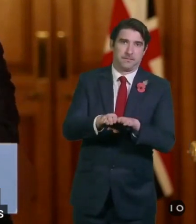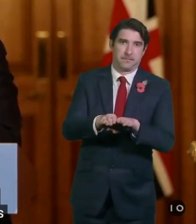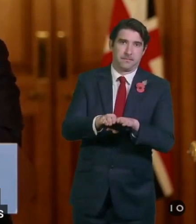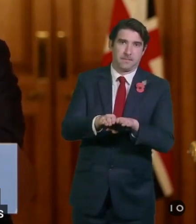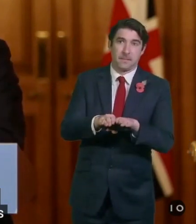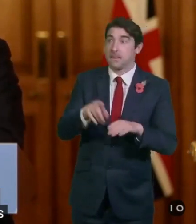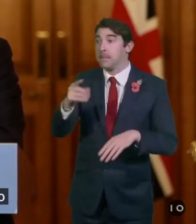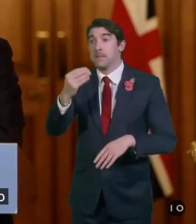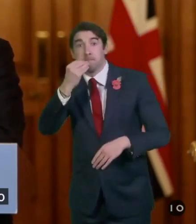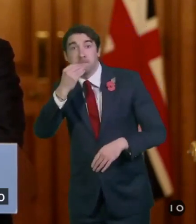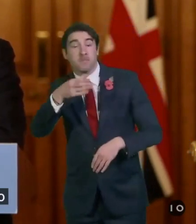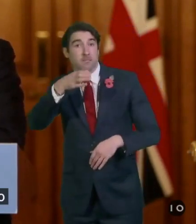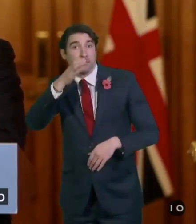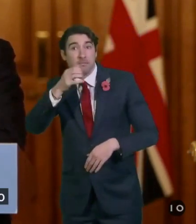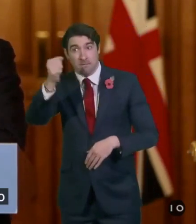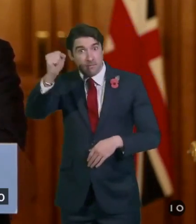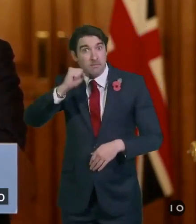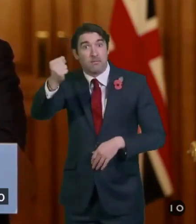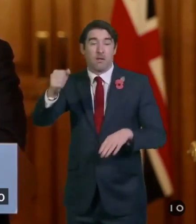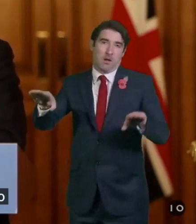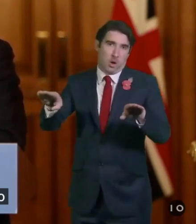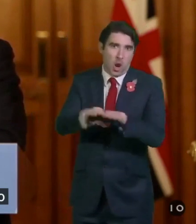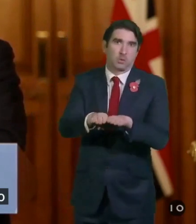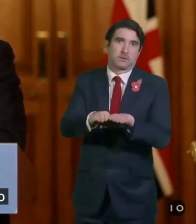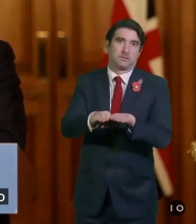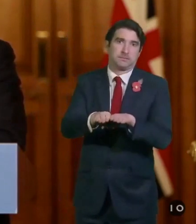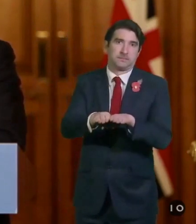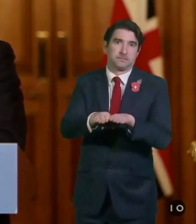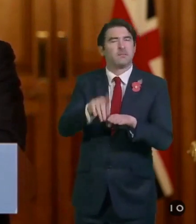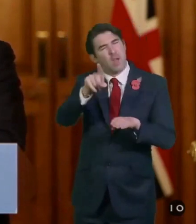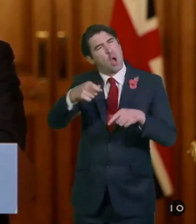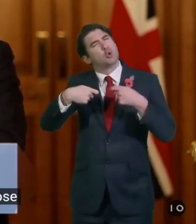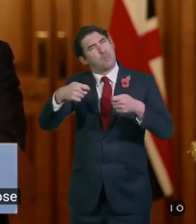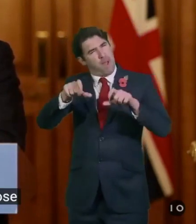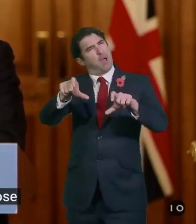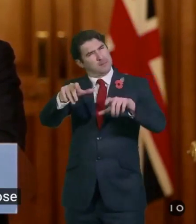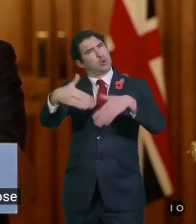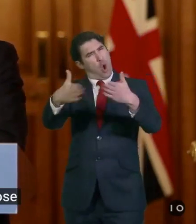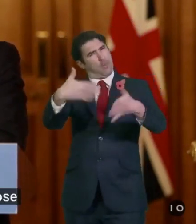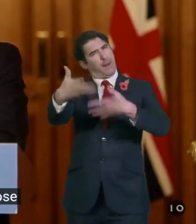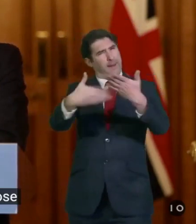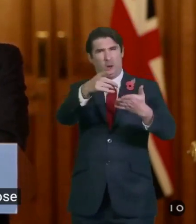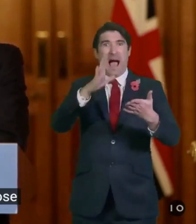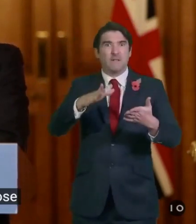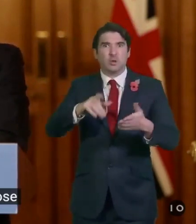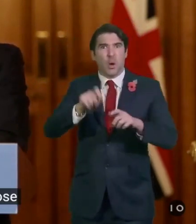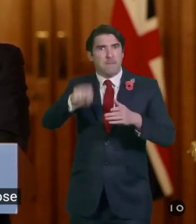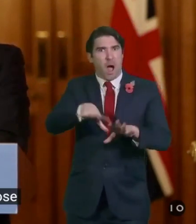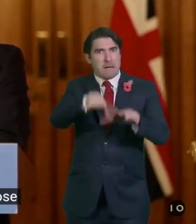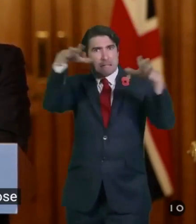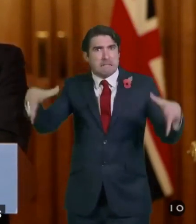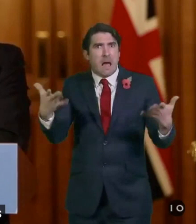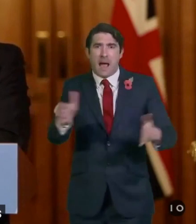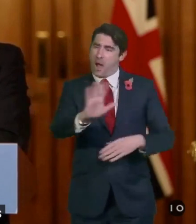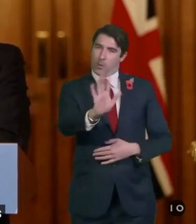up. Pubs, bars, and restaurants must close except for takeaway and delivery